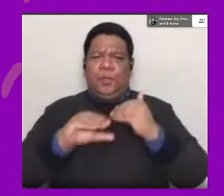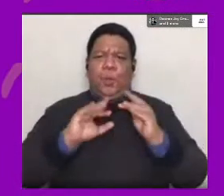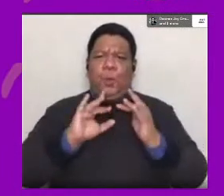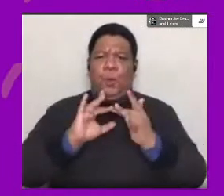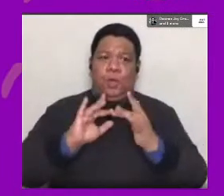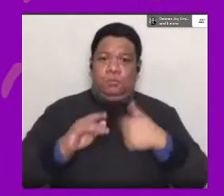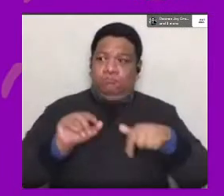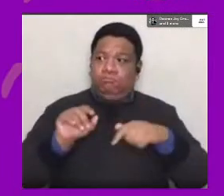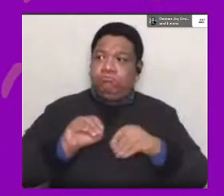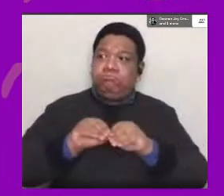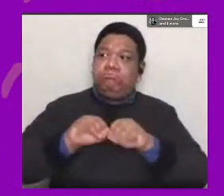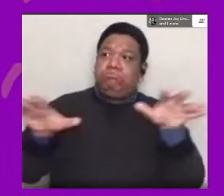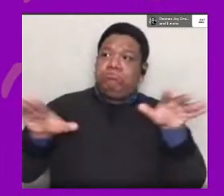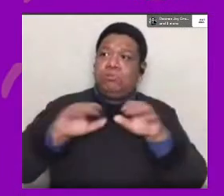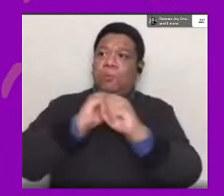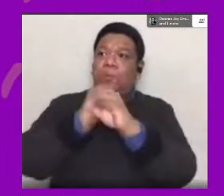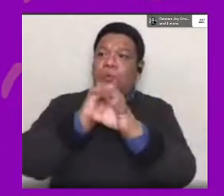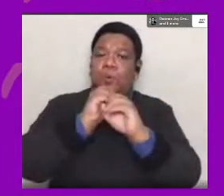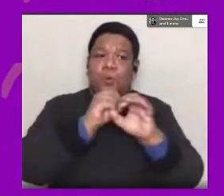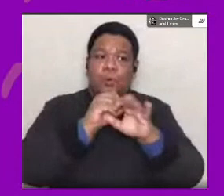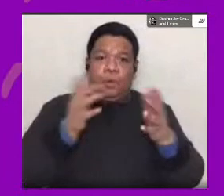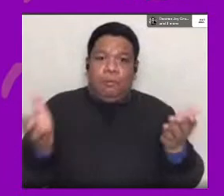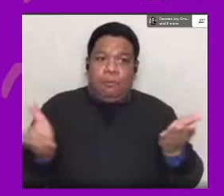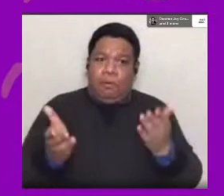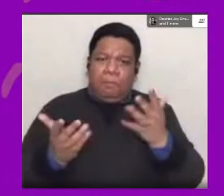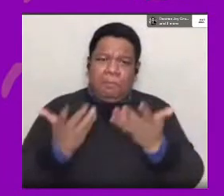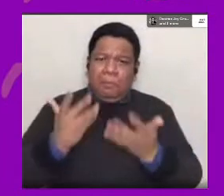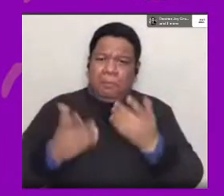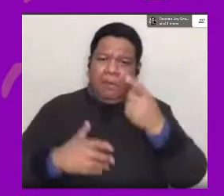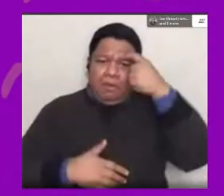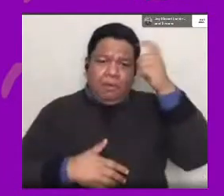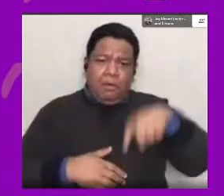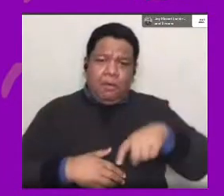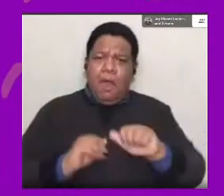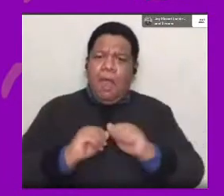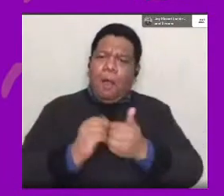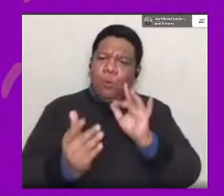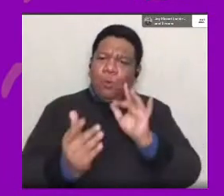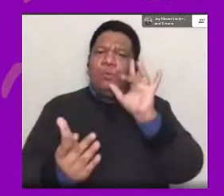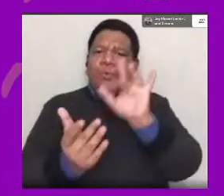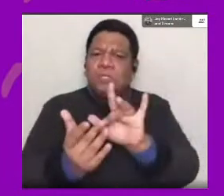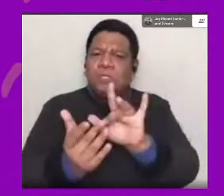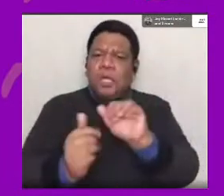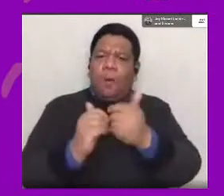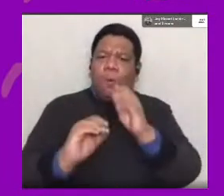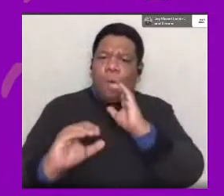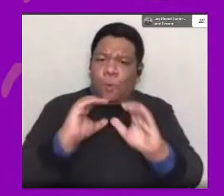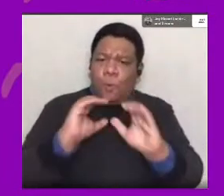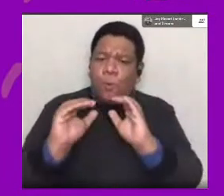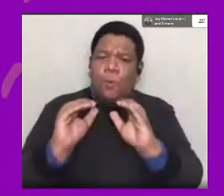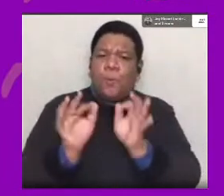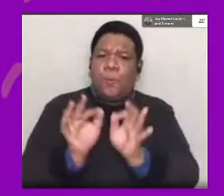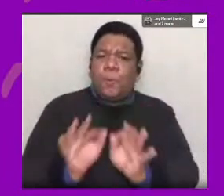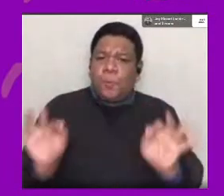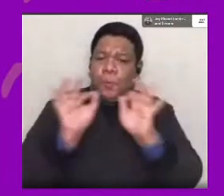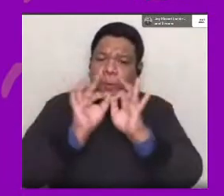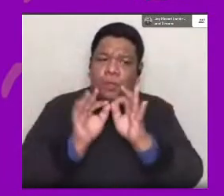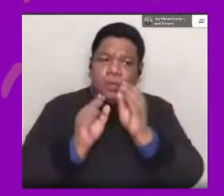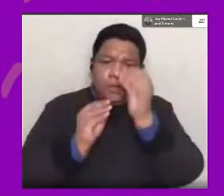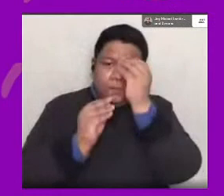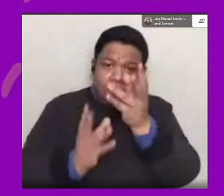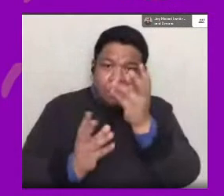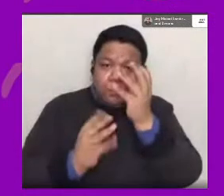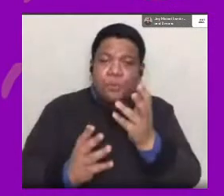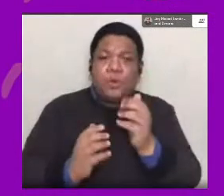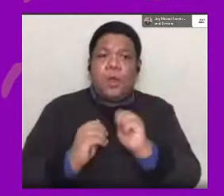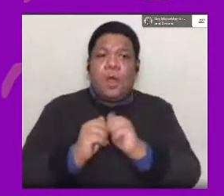advisories or access our service points. How do we reach them and communicate vital information in